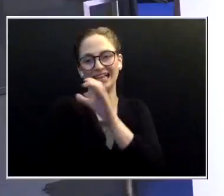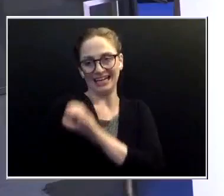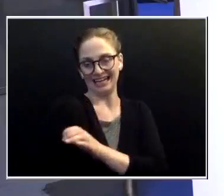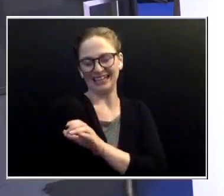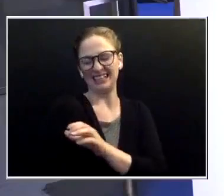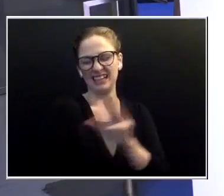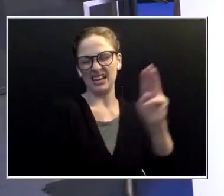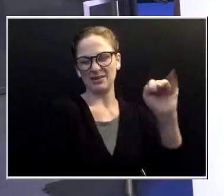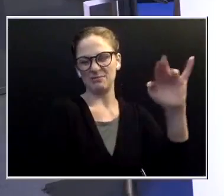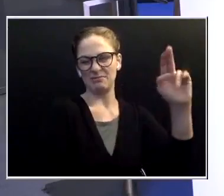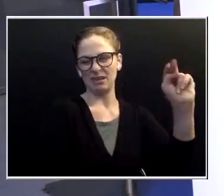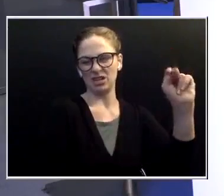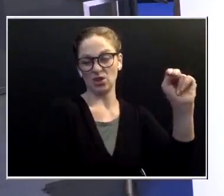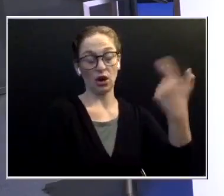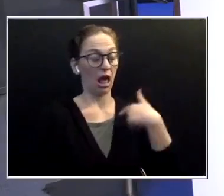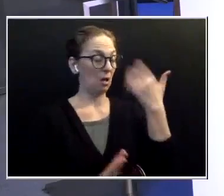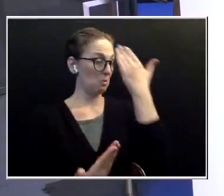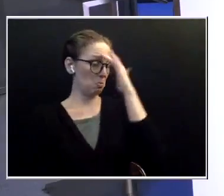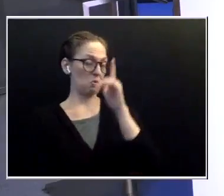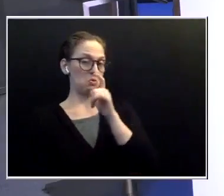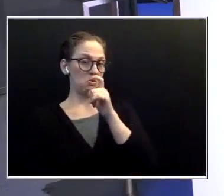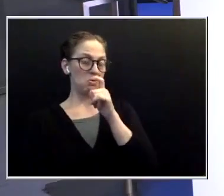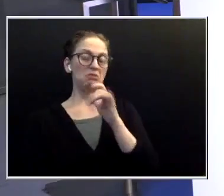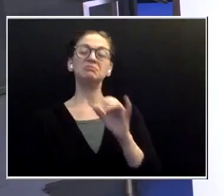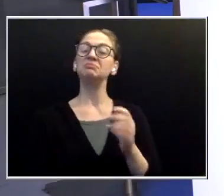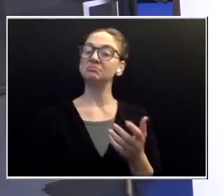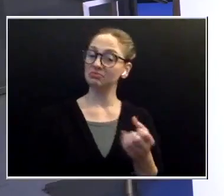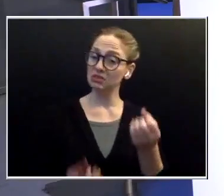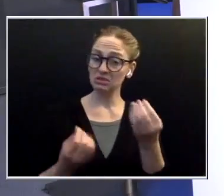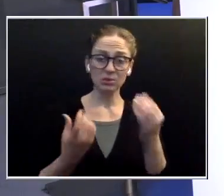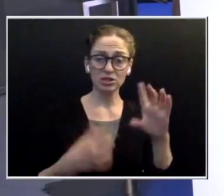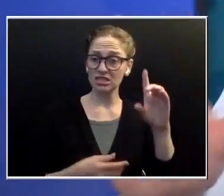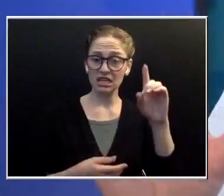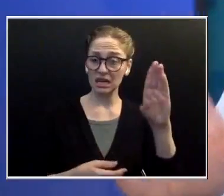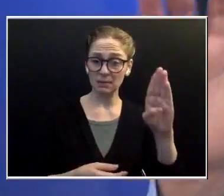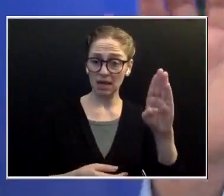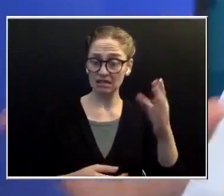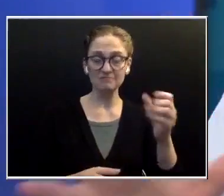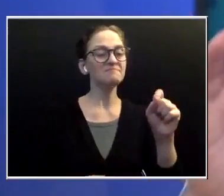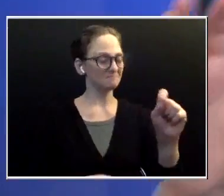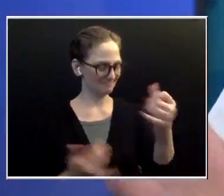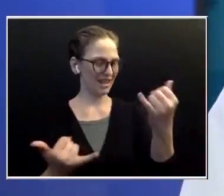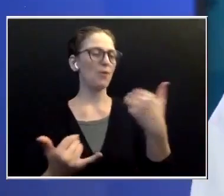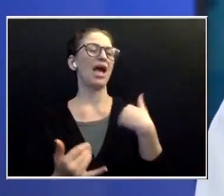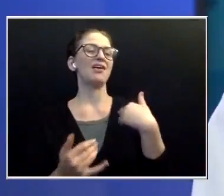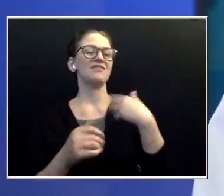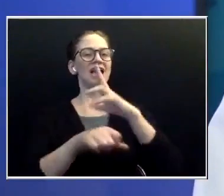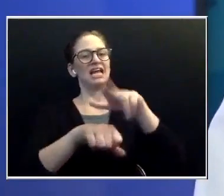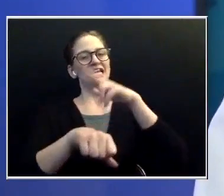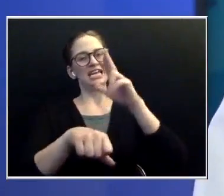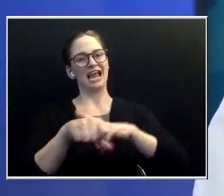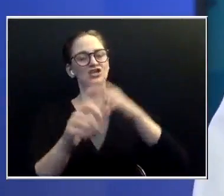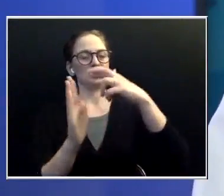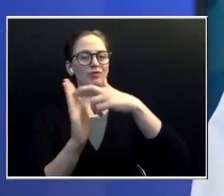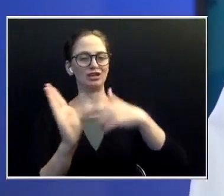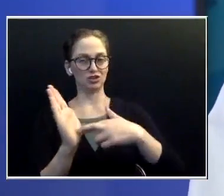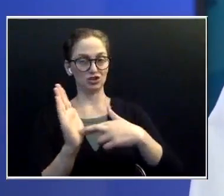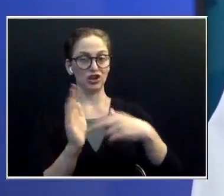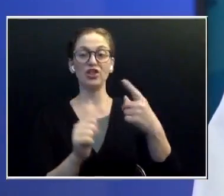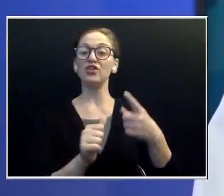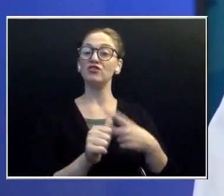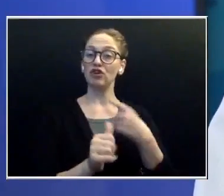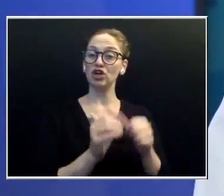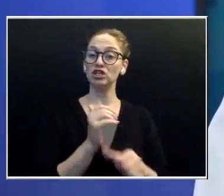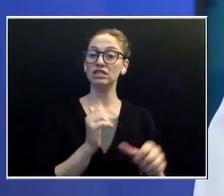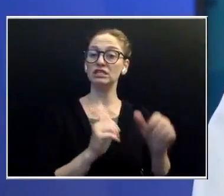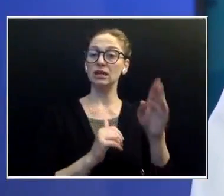database. Yeah, so we have actually now the national registry. So again, the first open biome came from Boston, but now actually we get most of our stool